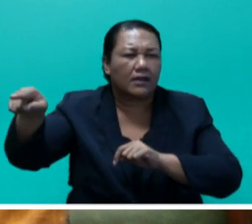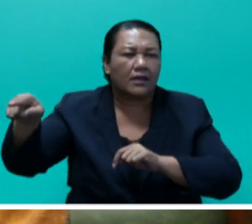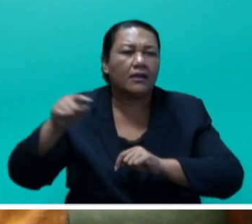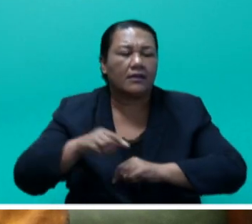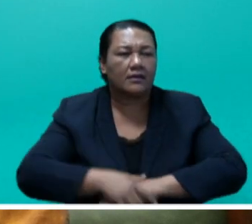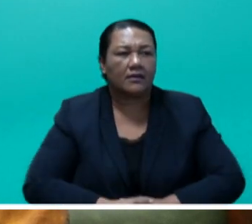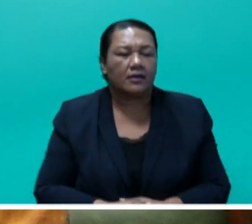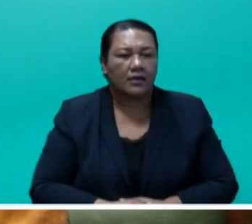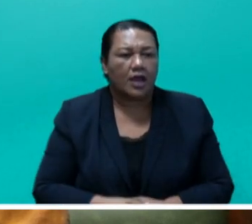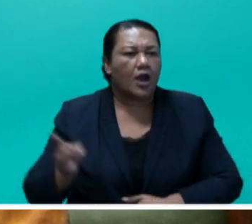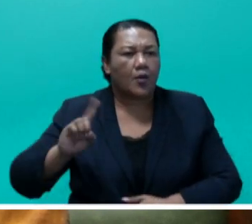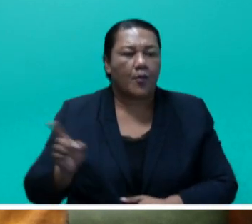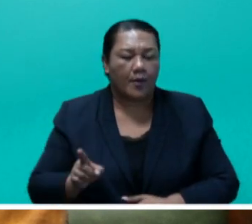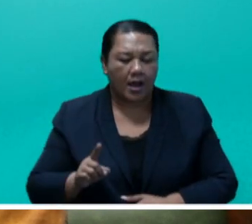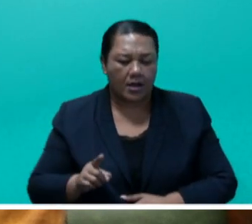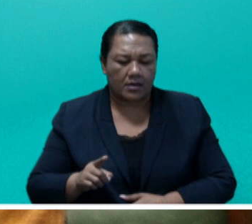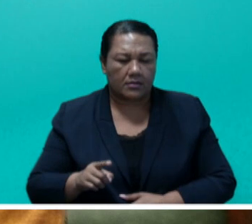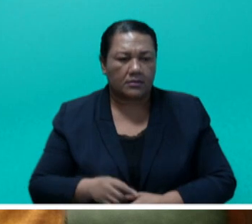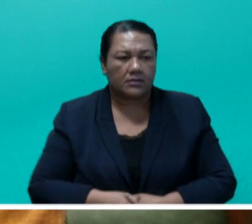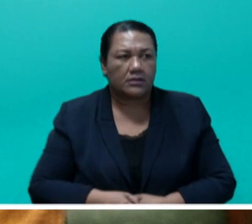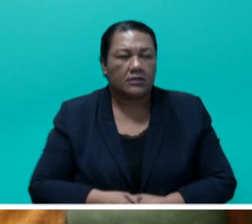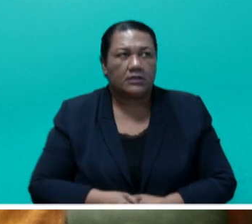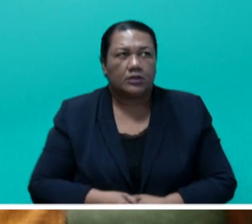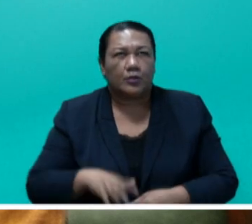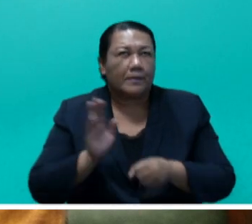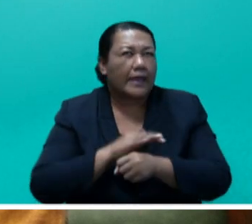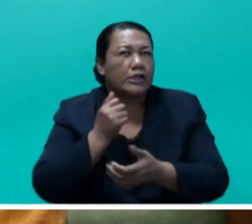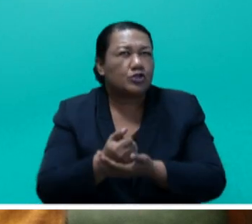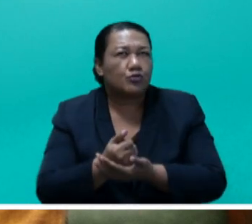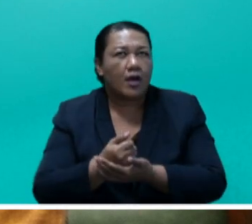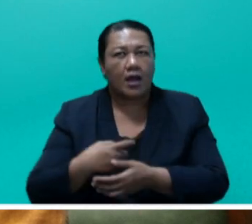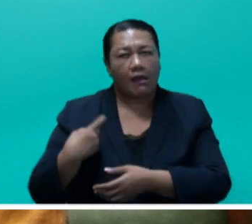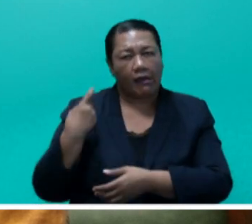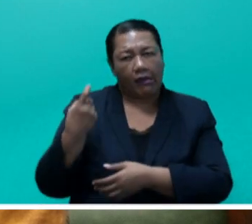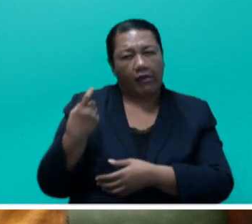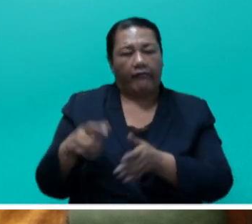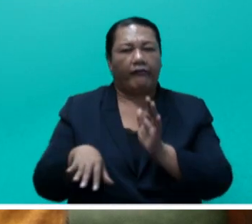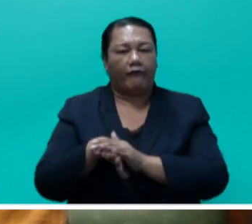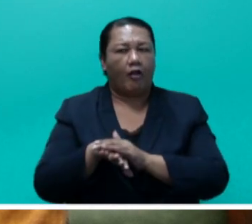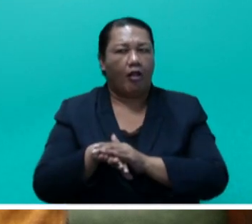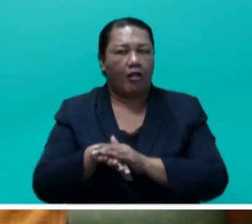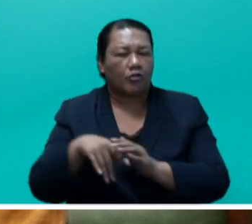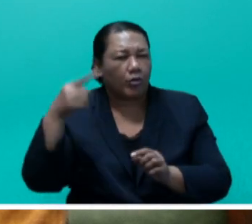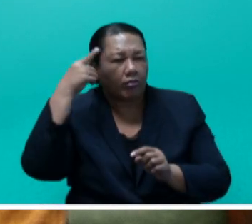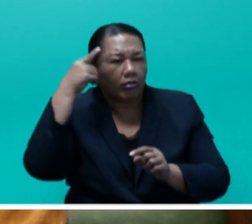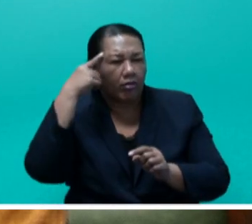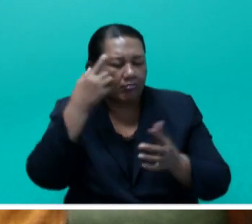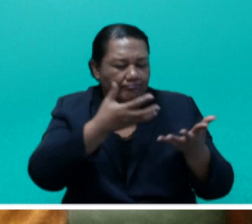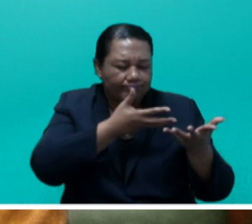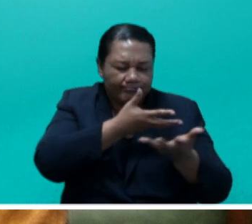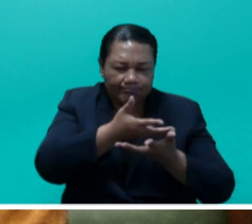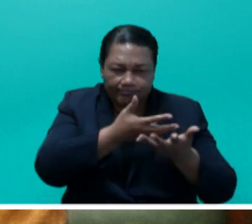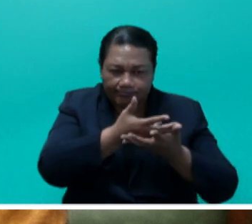already looked at that. And so we took a very, very careful and considered approach in making sure that we